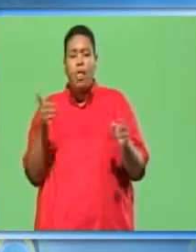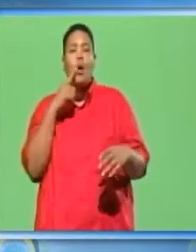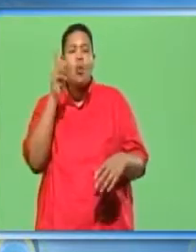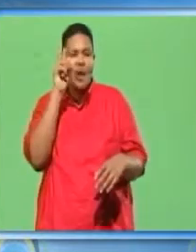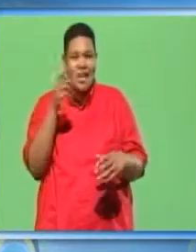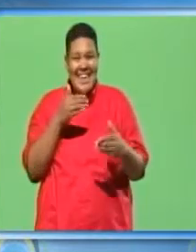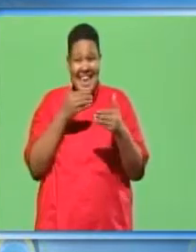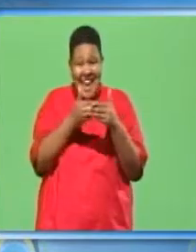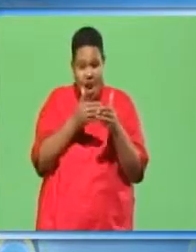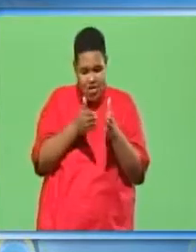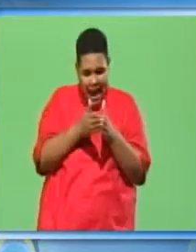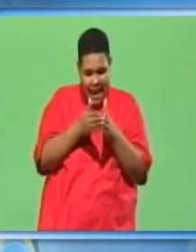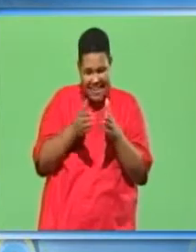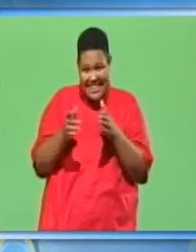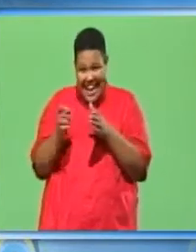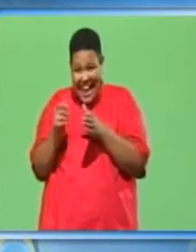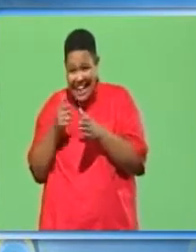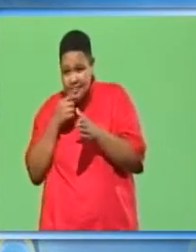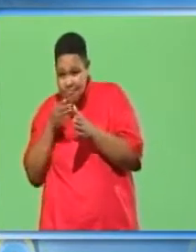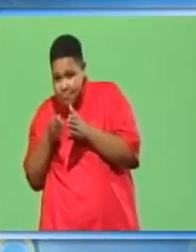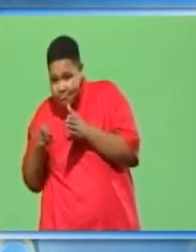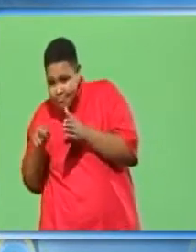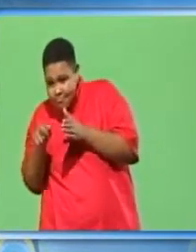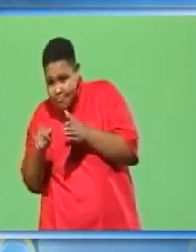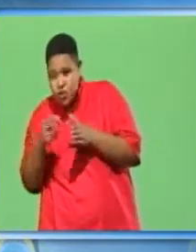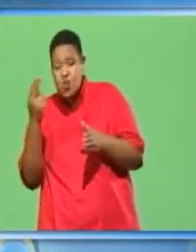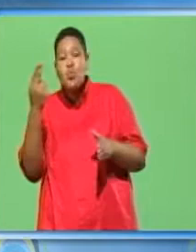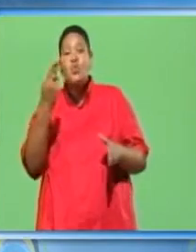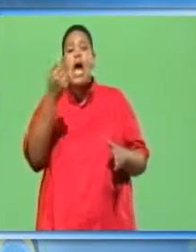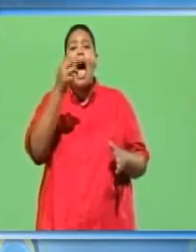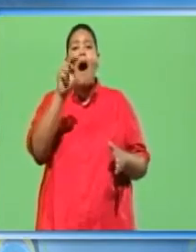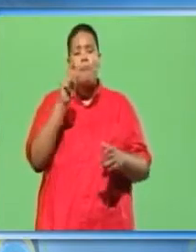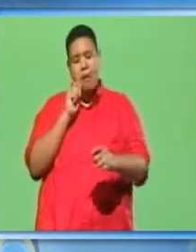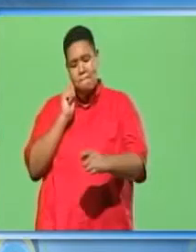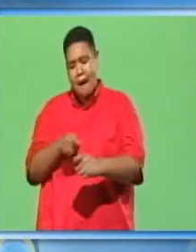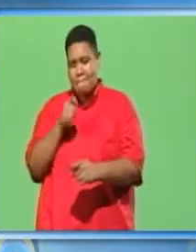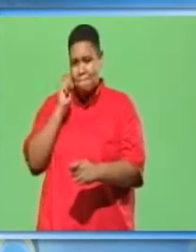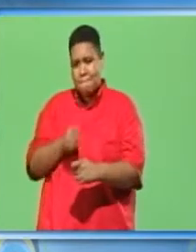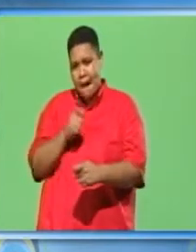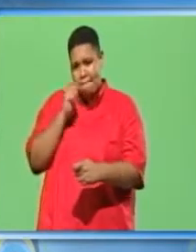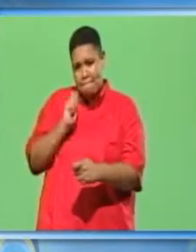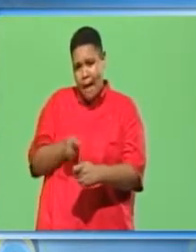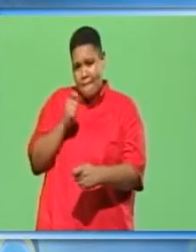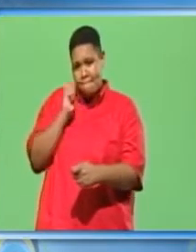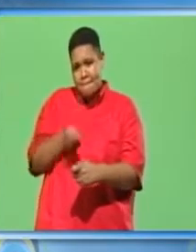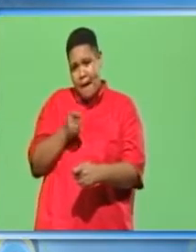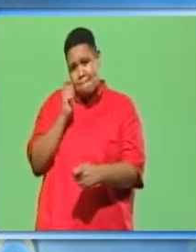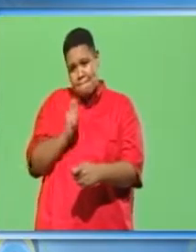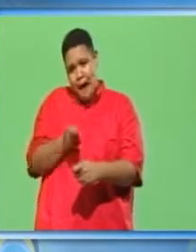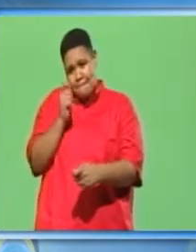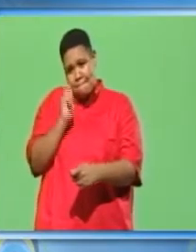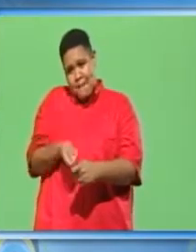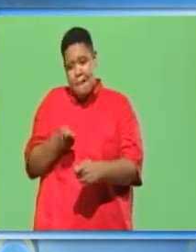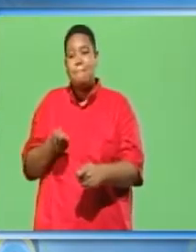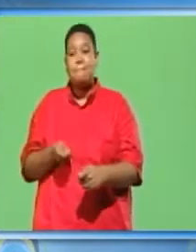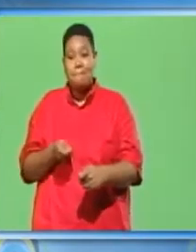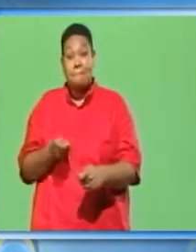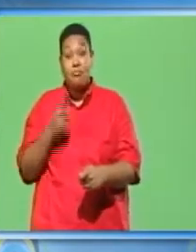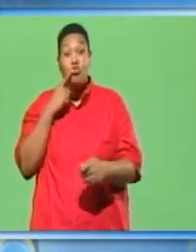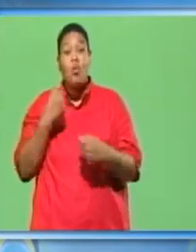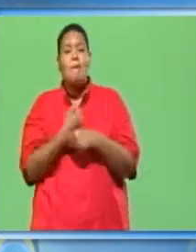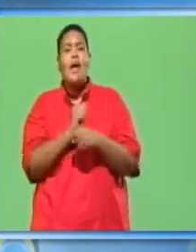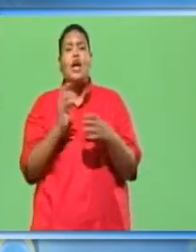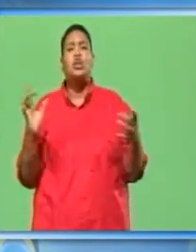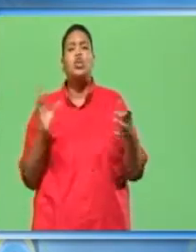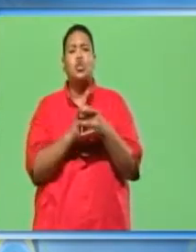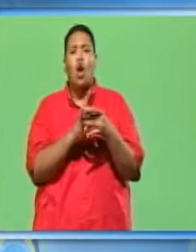edge. 4. Using a hammer, drive the nail at a slight angle from vertical to make the joint